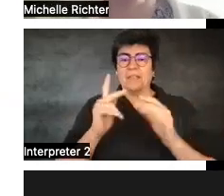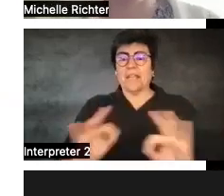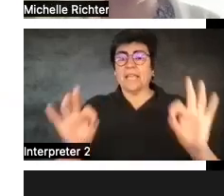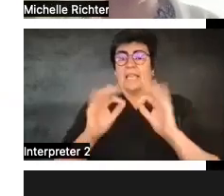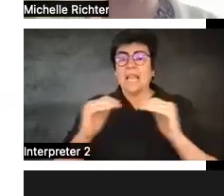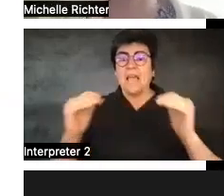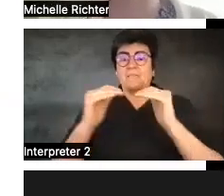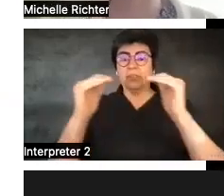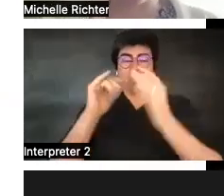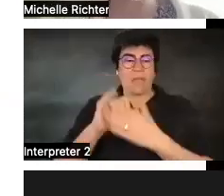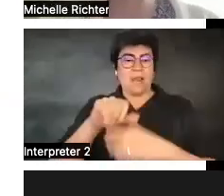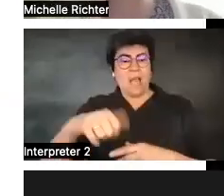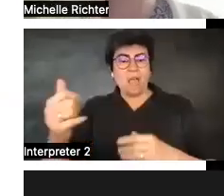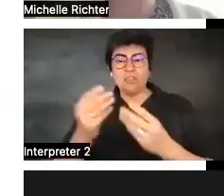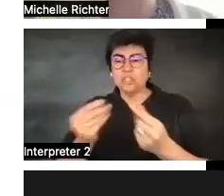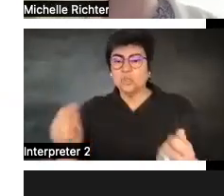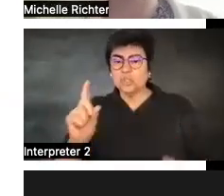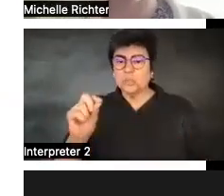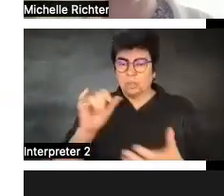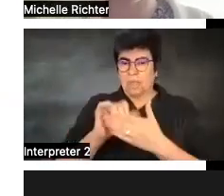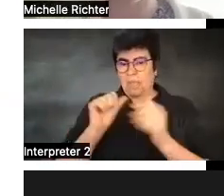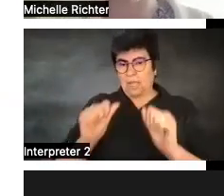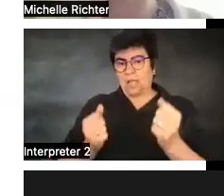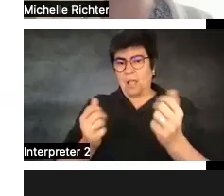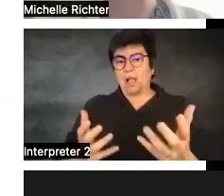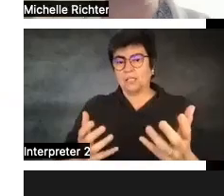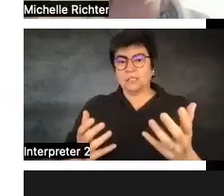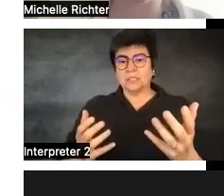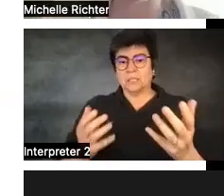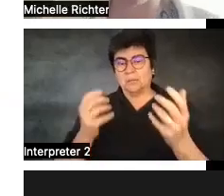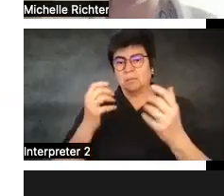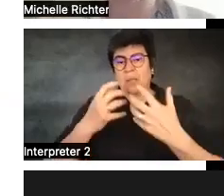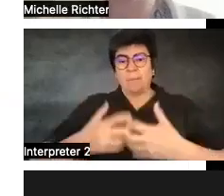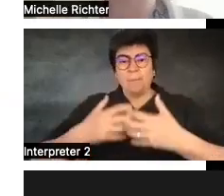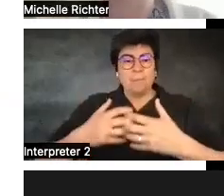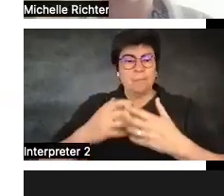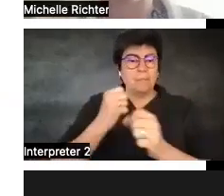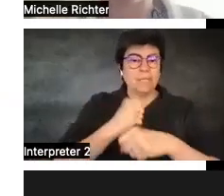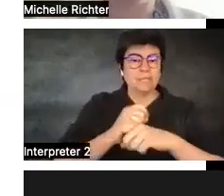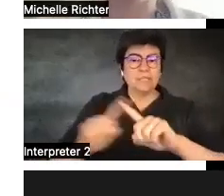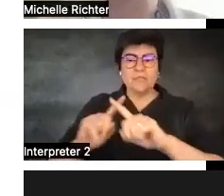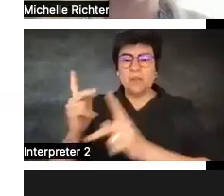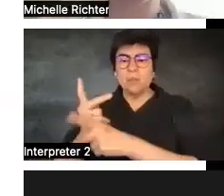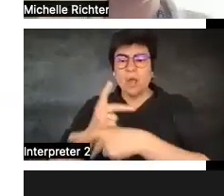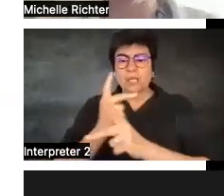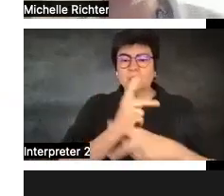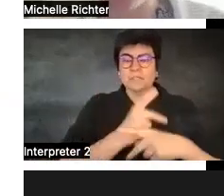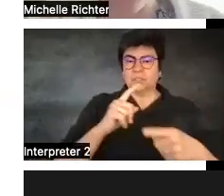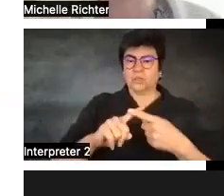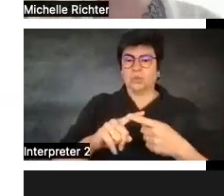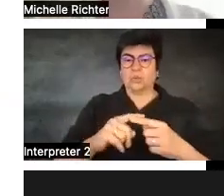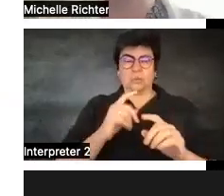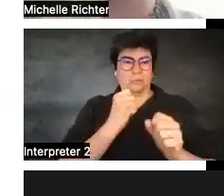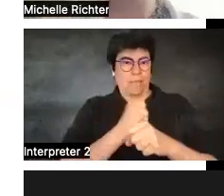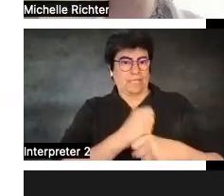other solutions do, and that can cause manufacturers of products to prefer to manufacture different